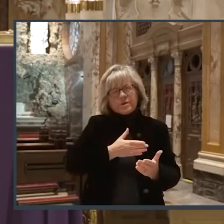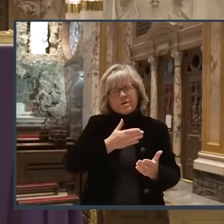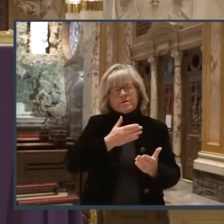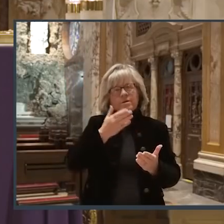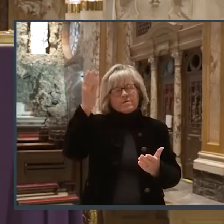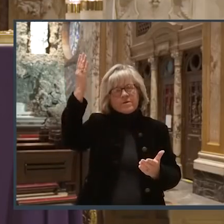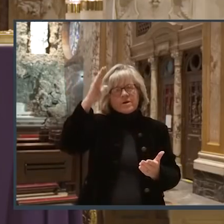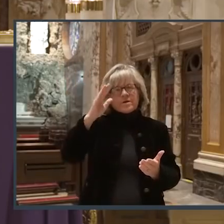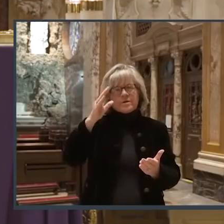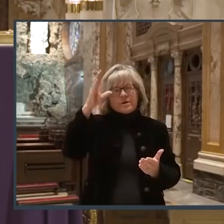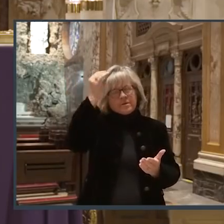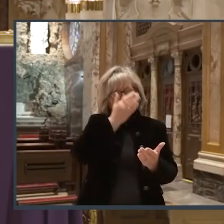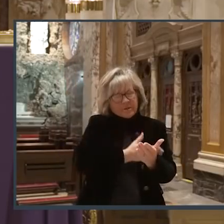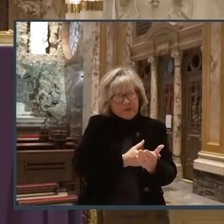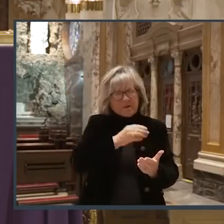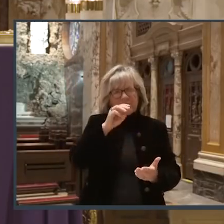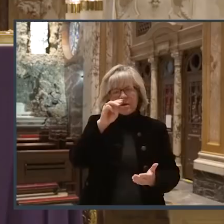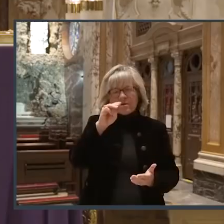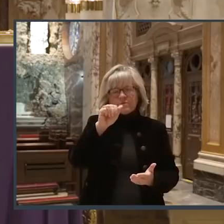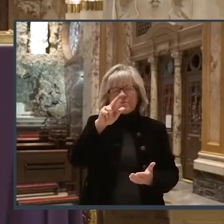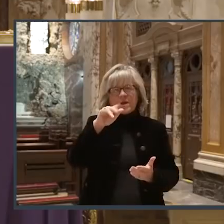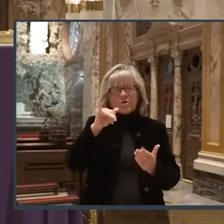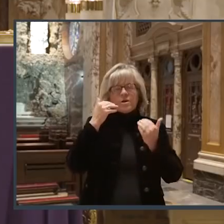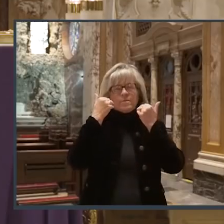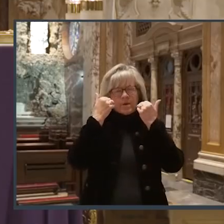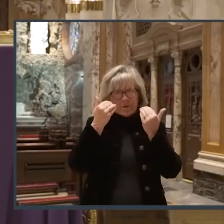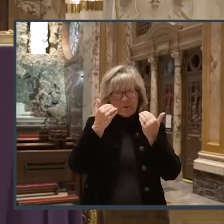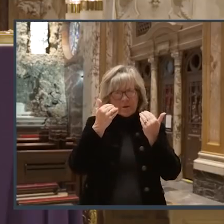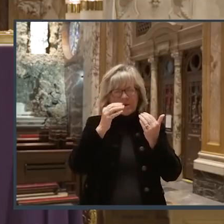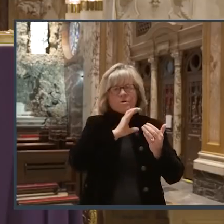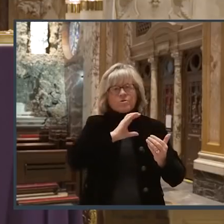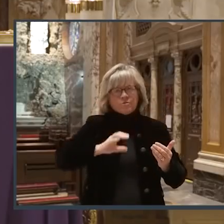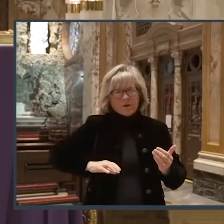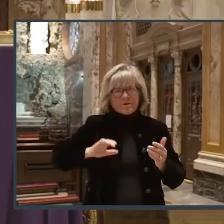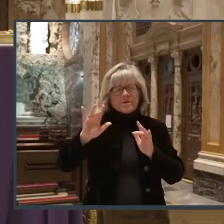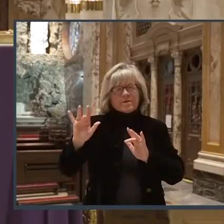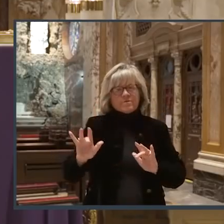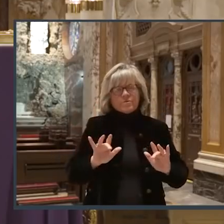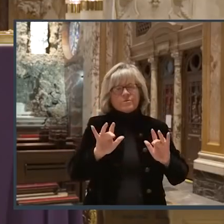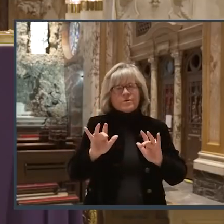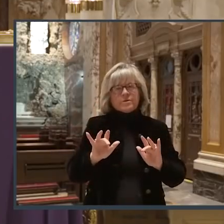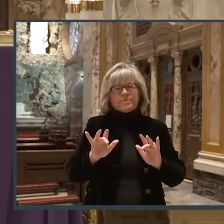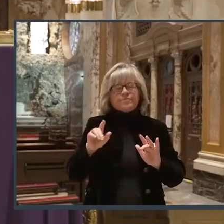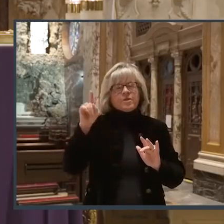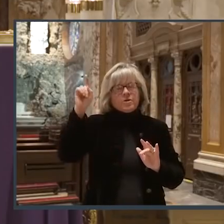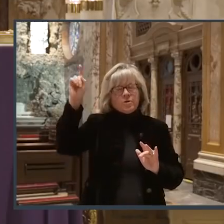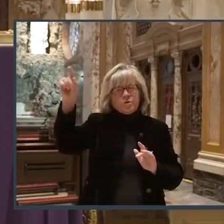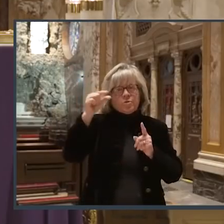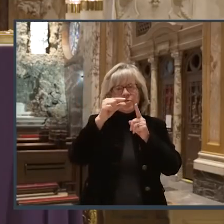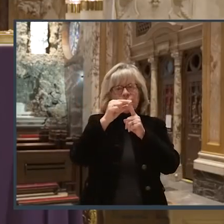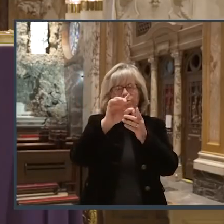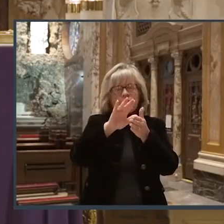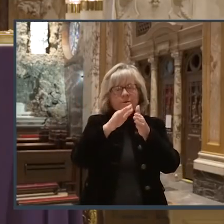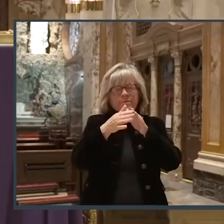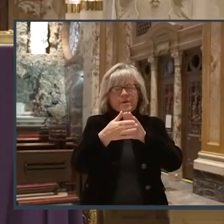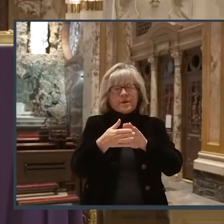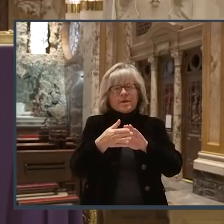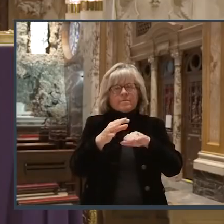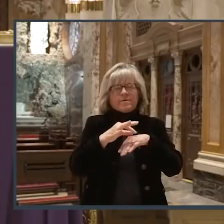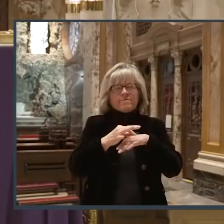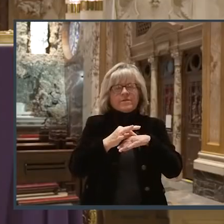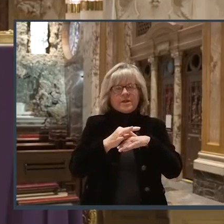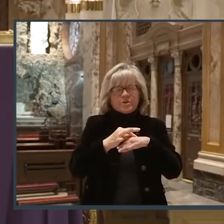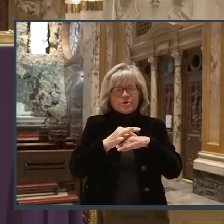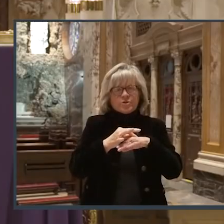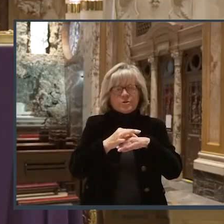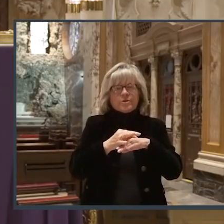and Son of Mary. Christ, have mercy. Christ, have mercy. You are Word made flesh and Splendor of the